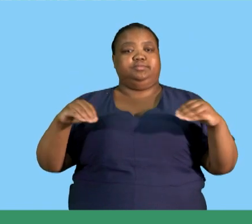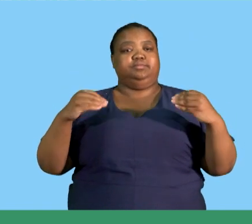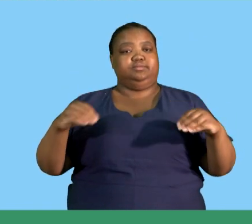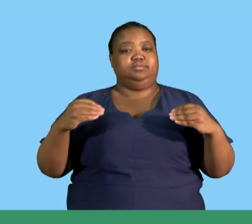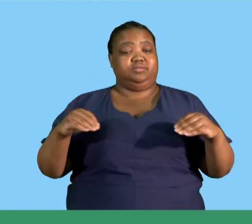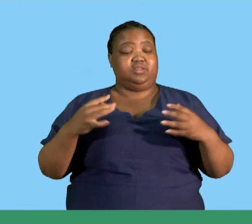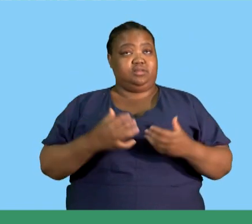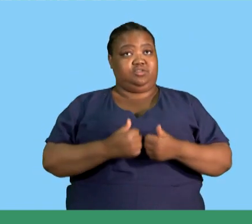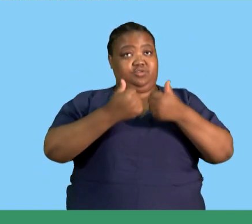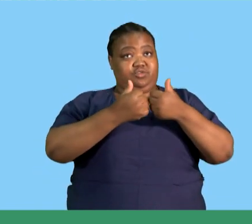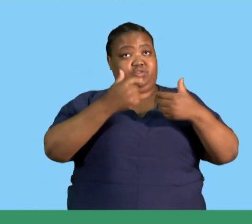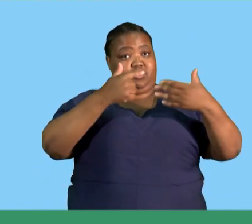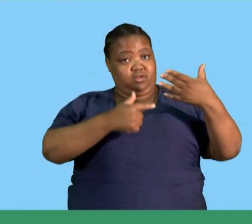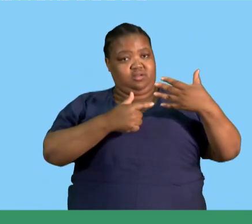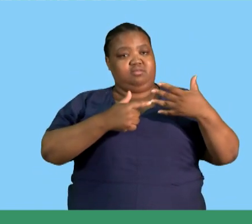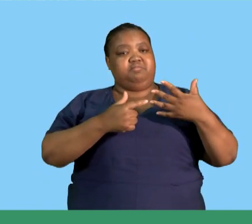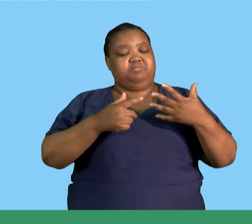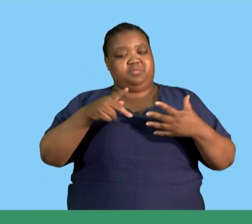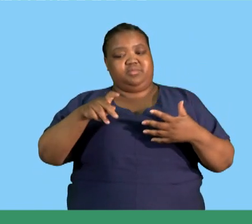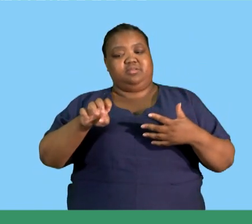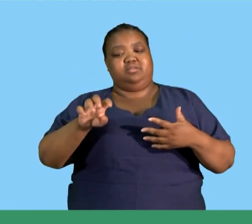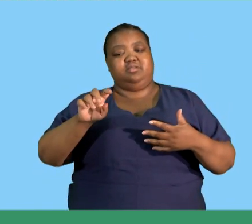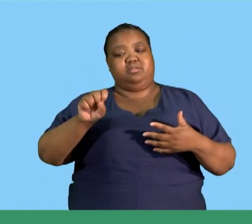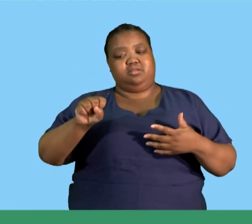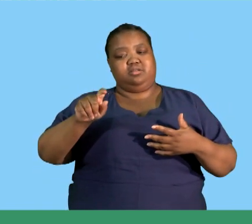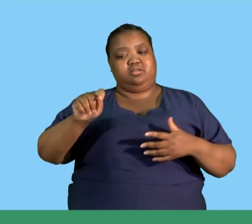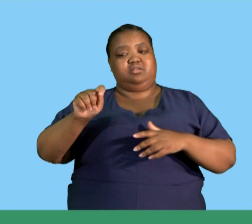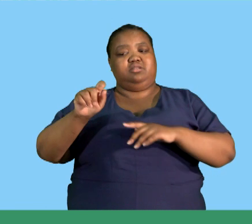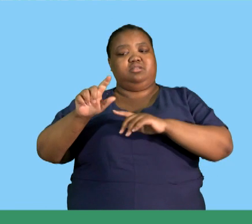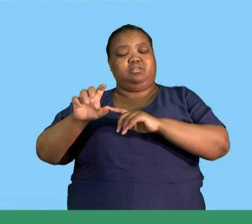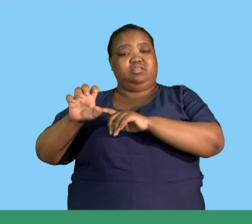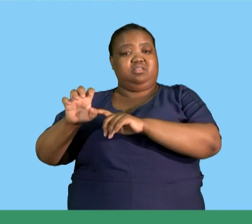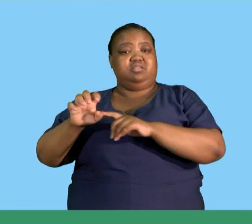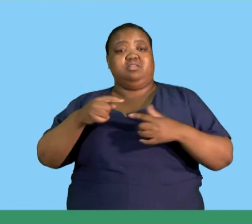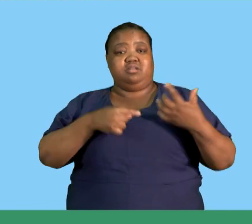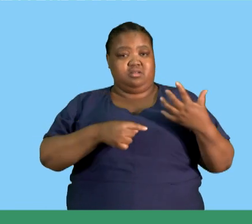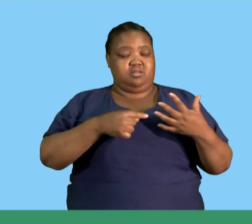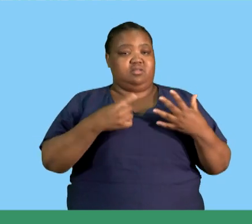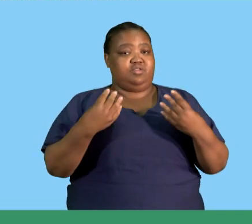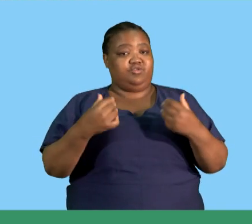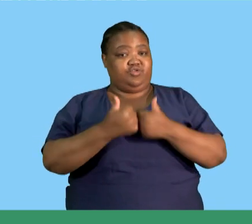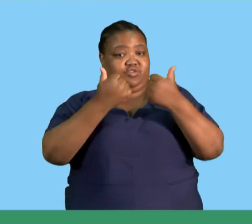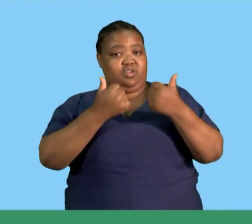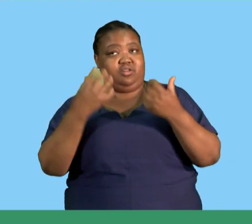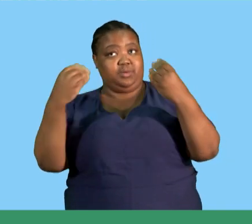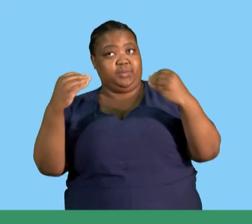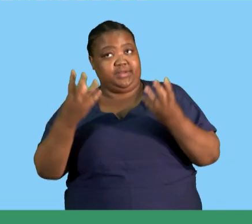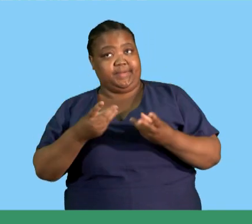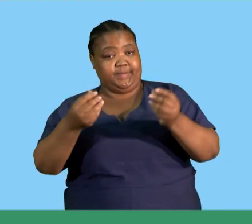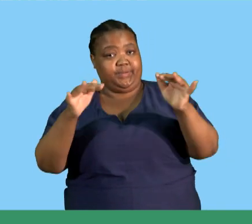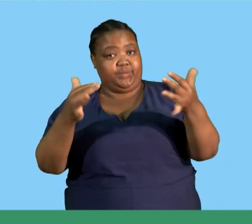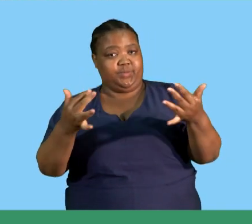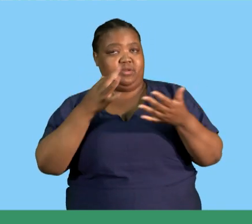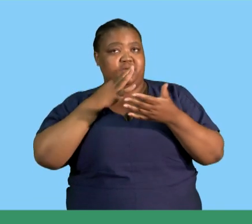can deal with what? With the challenges that are posed by the personal factors. So we're recommending strategies.